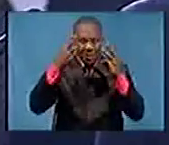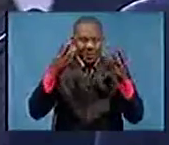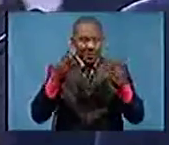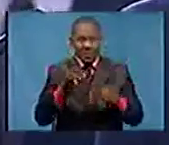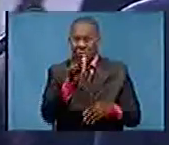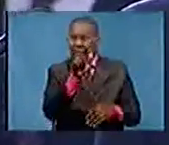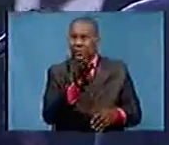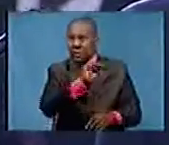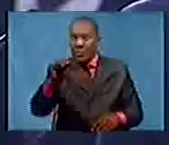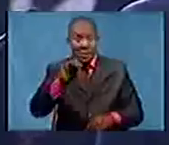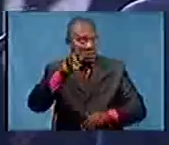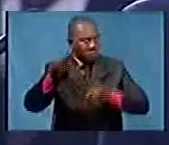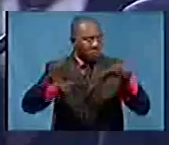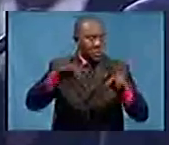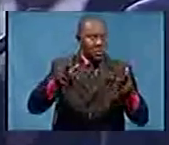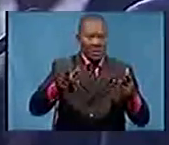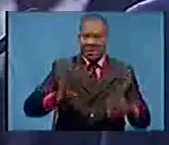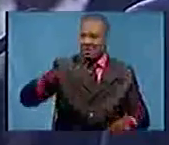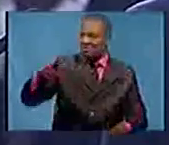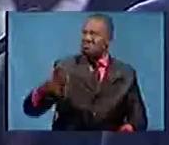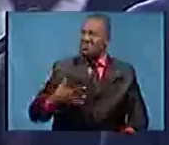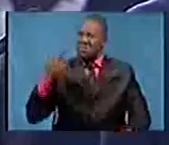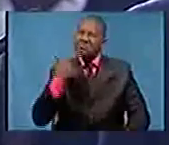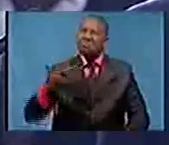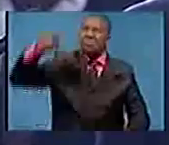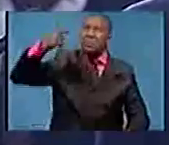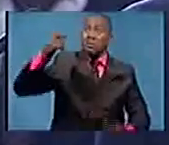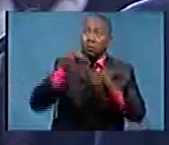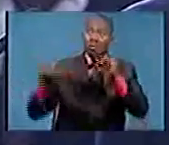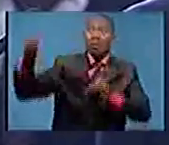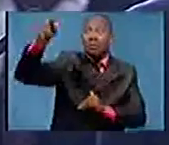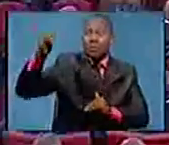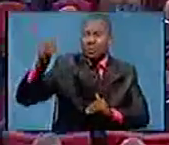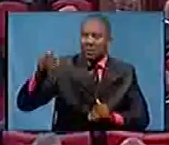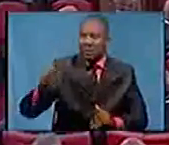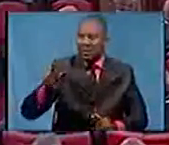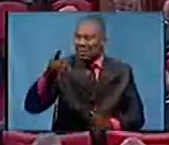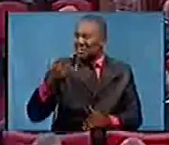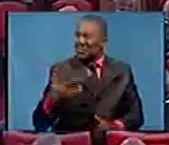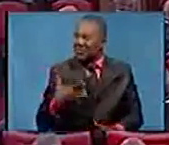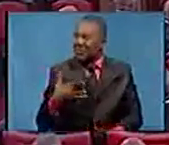people should be taken for granted for a right